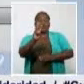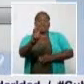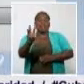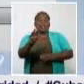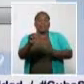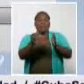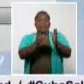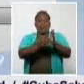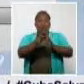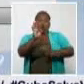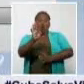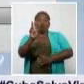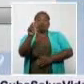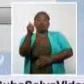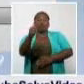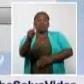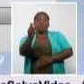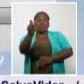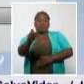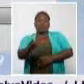1,736,710 confirmed cases,